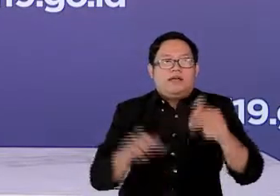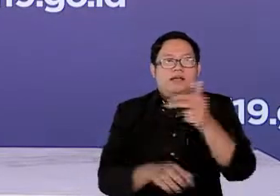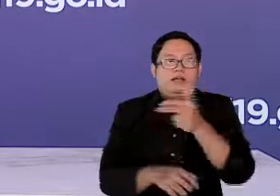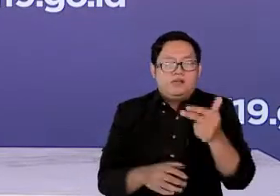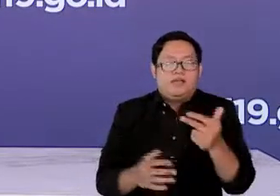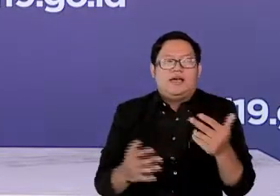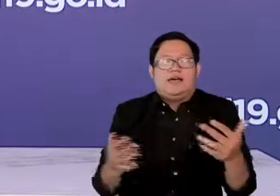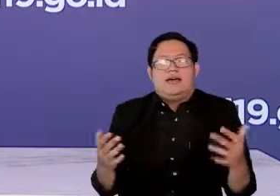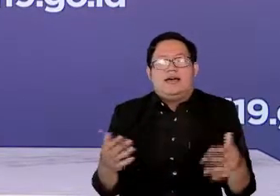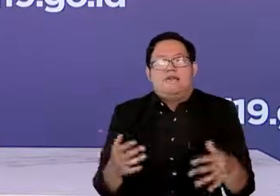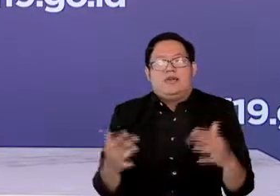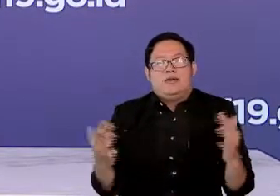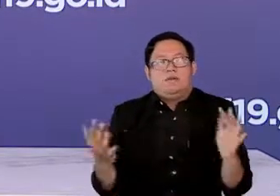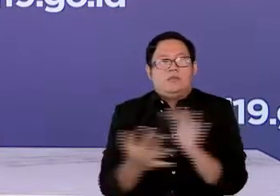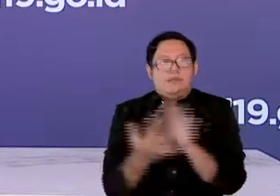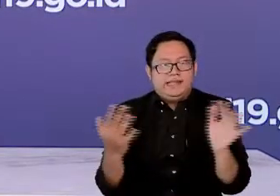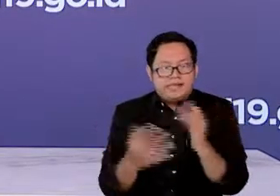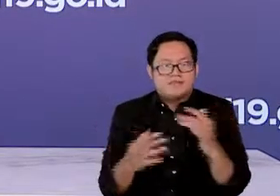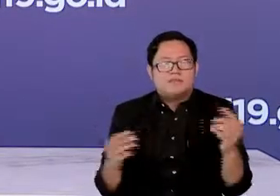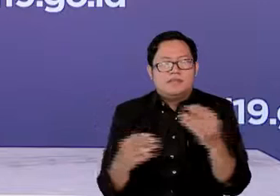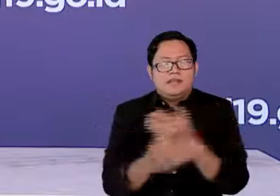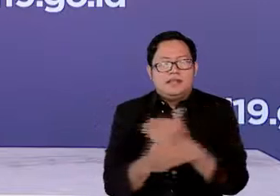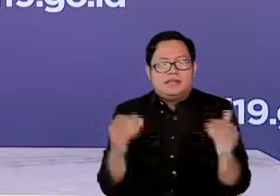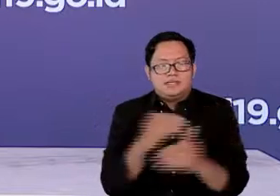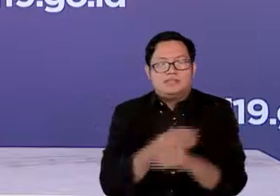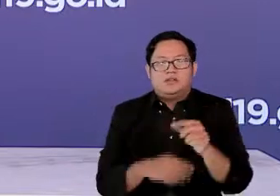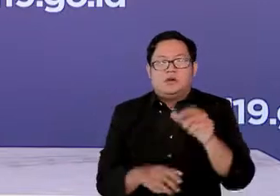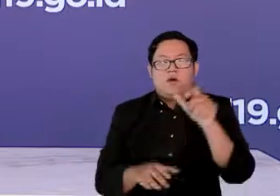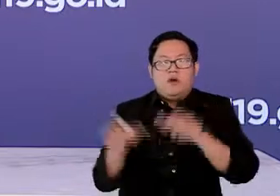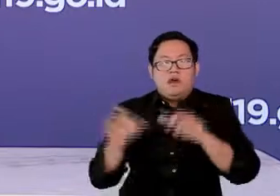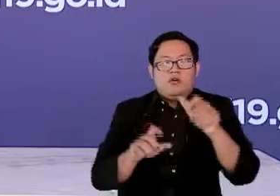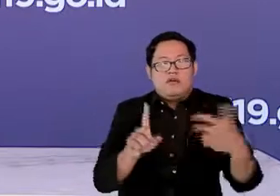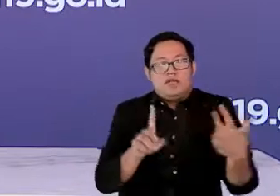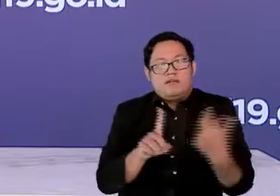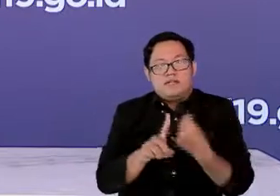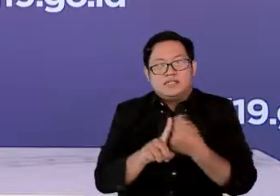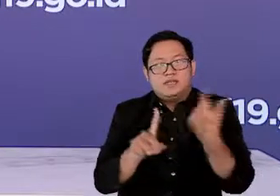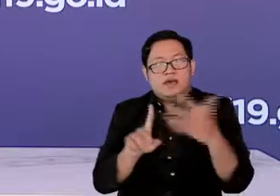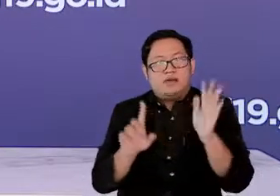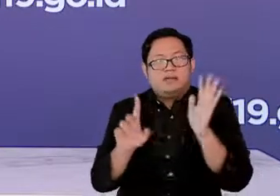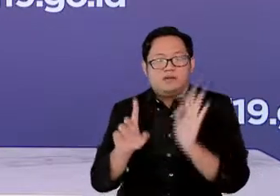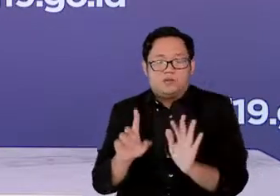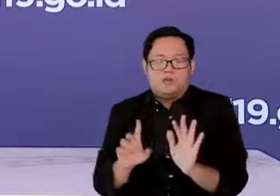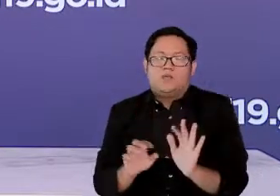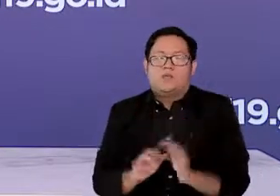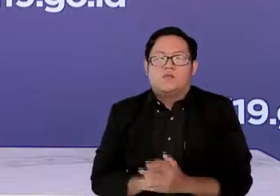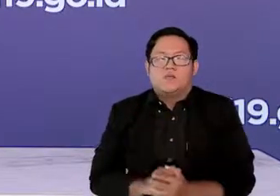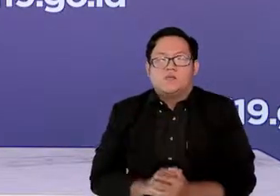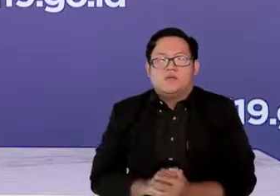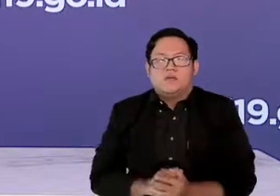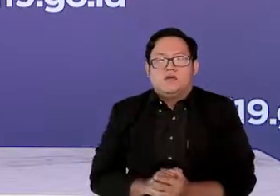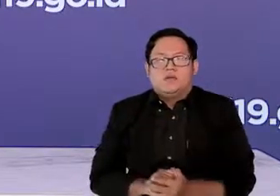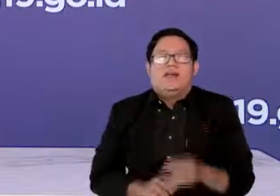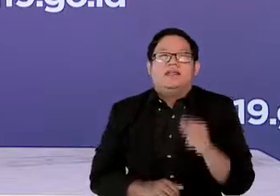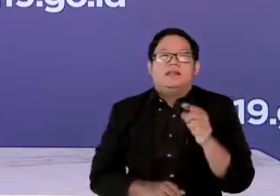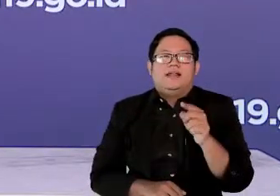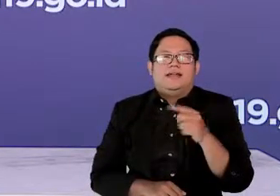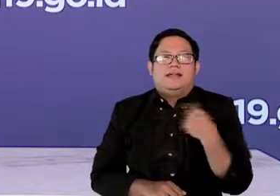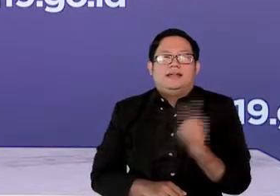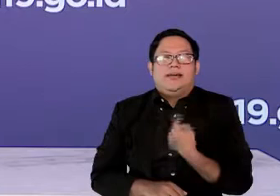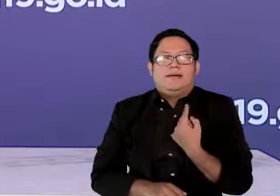are only for the people who are vaccinated and proven healthy. So that's why we have